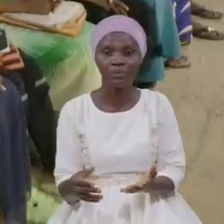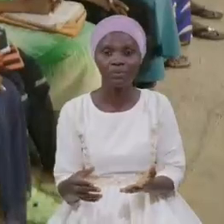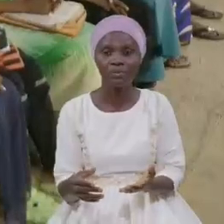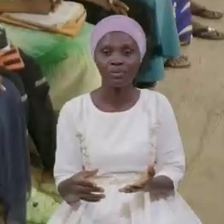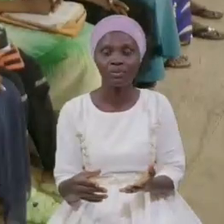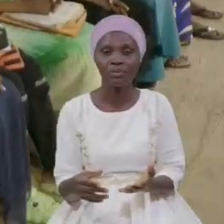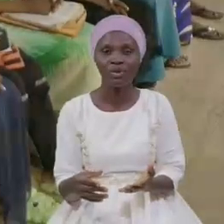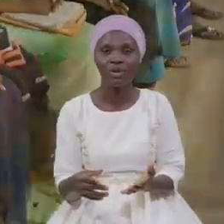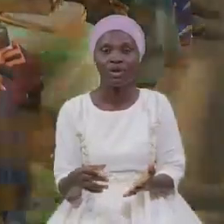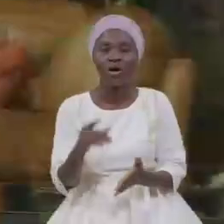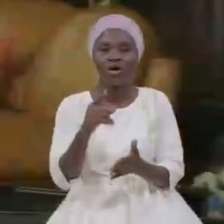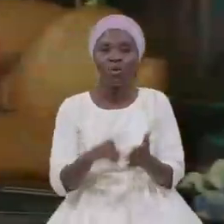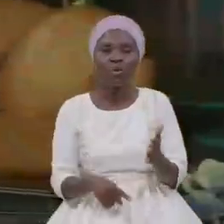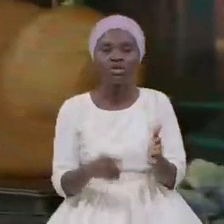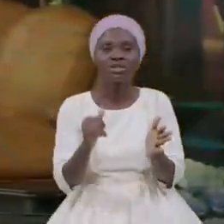people tell.